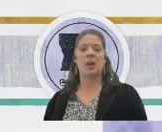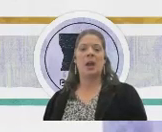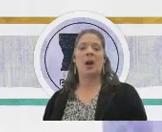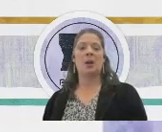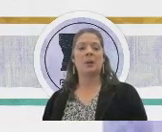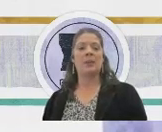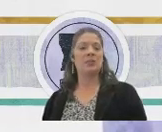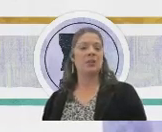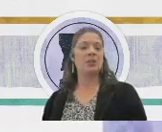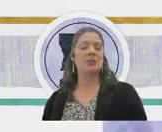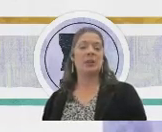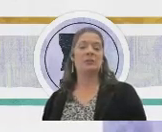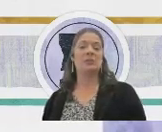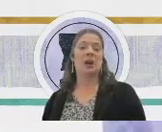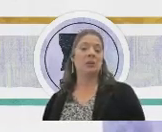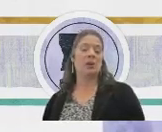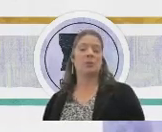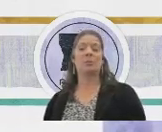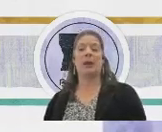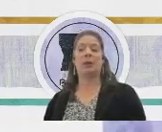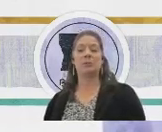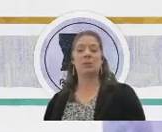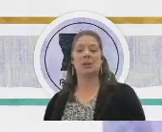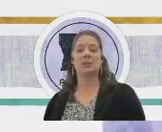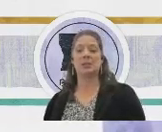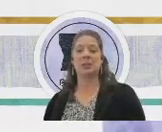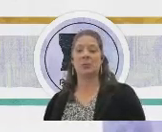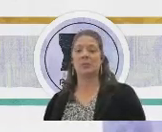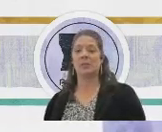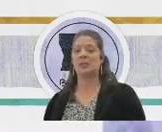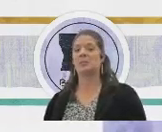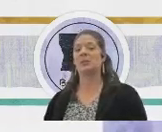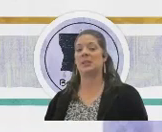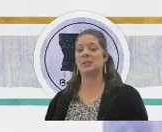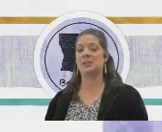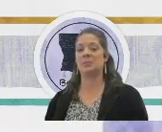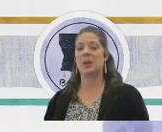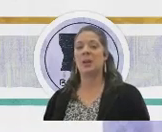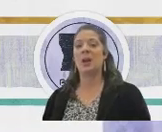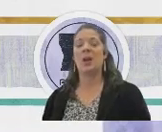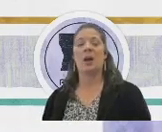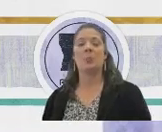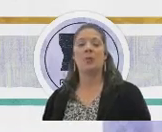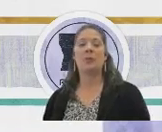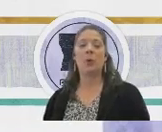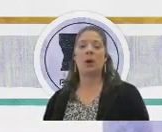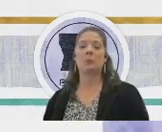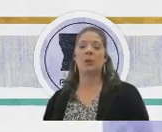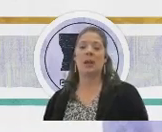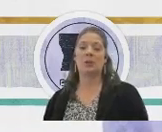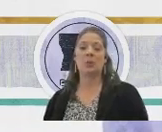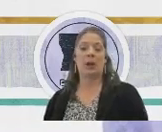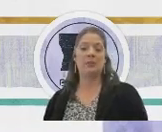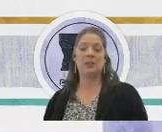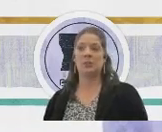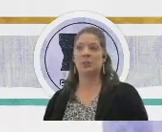similar have started using the Child Care Criminal Background Check system or the CCCBC system. For